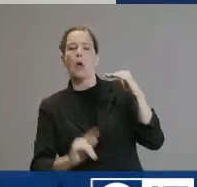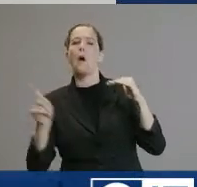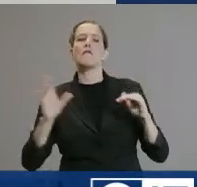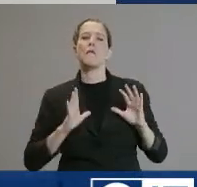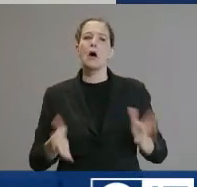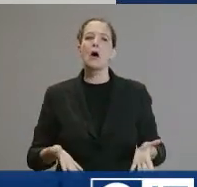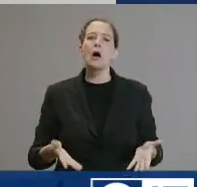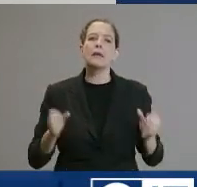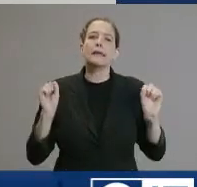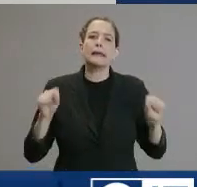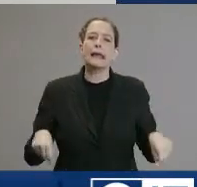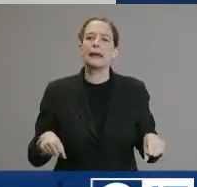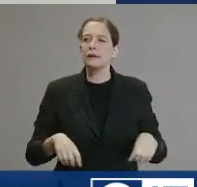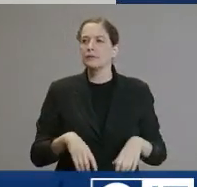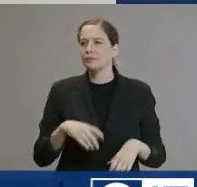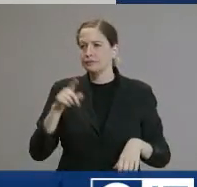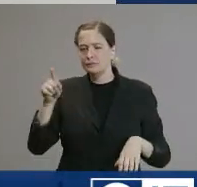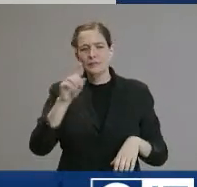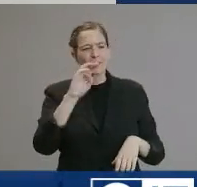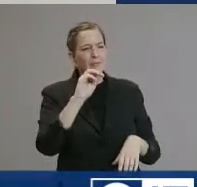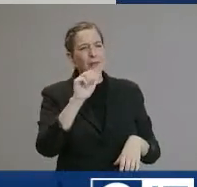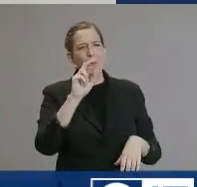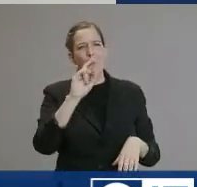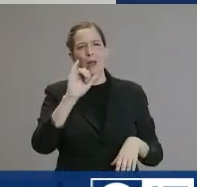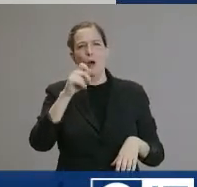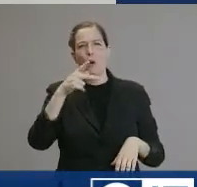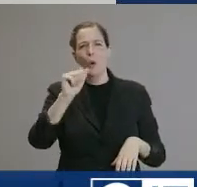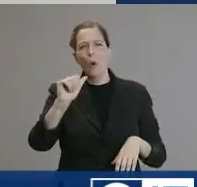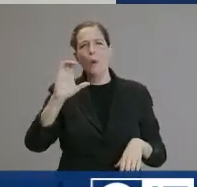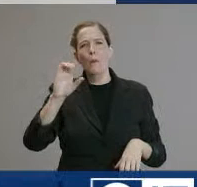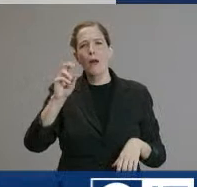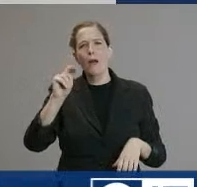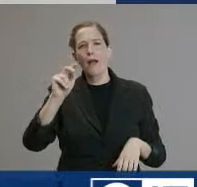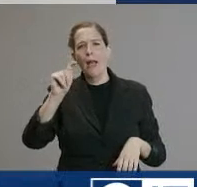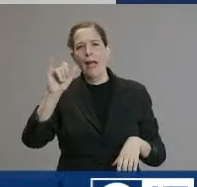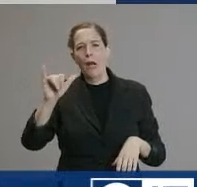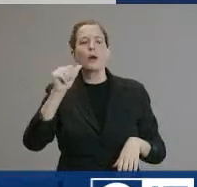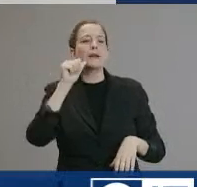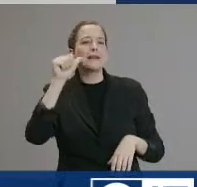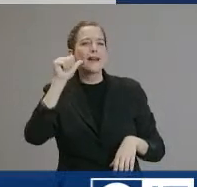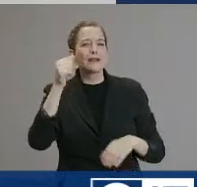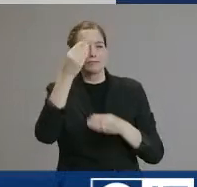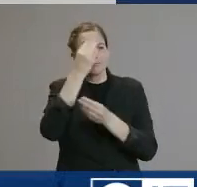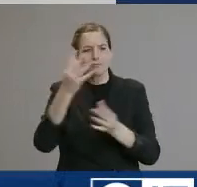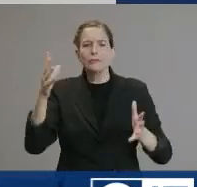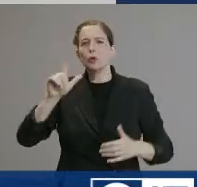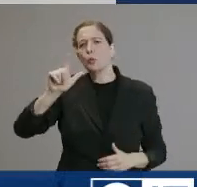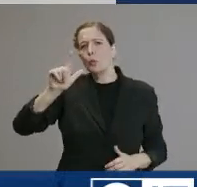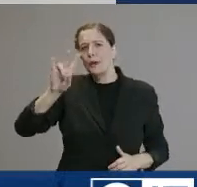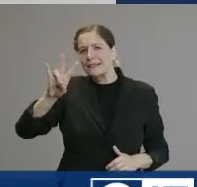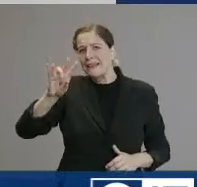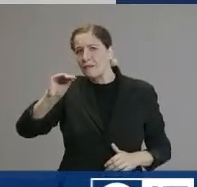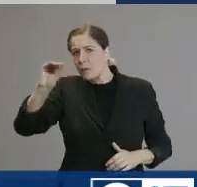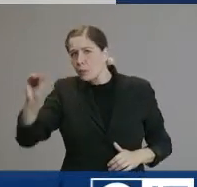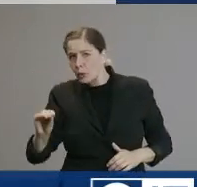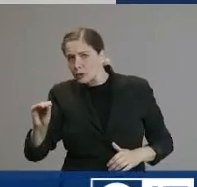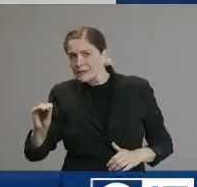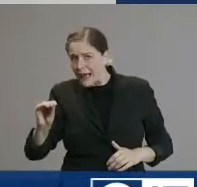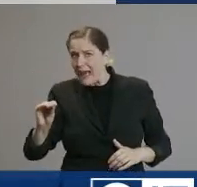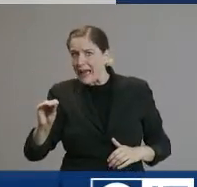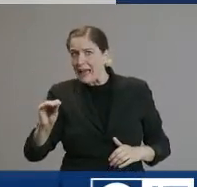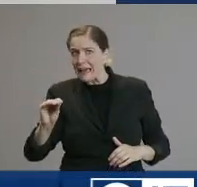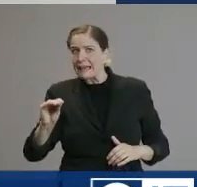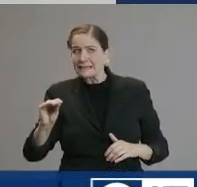that 27% of their cases, which is thousands and thousands of cases, have come in the last week. Typically, it